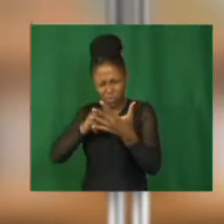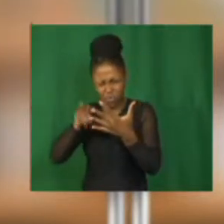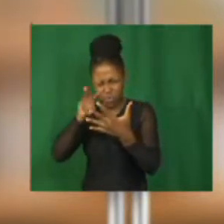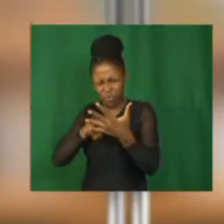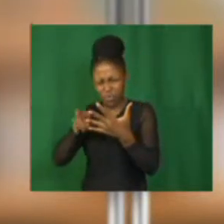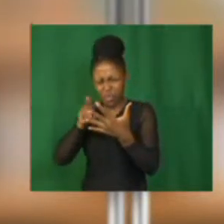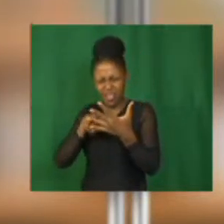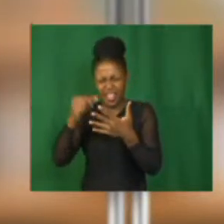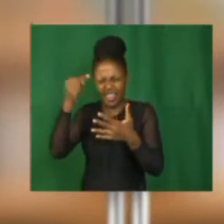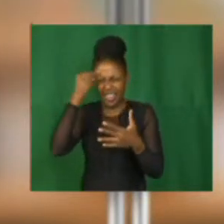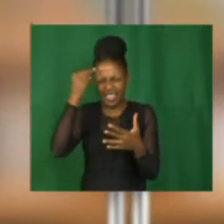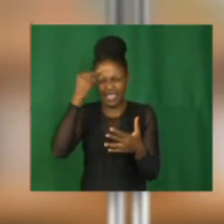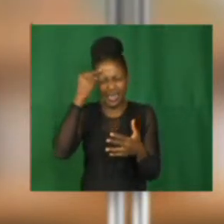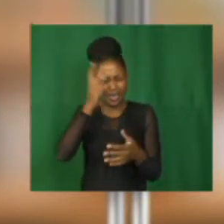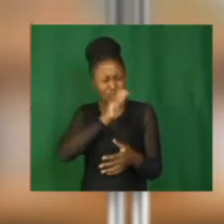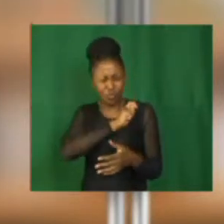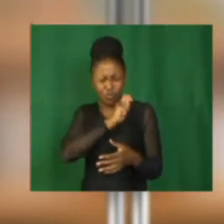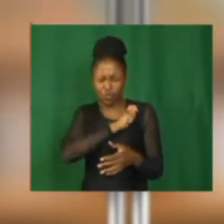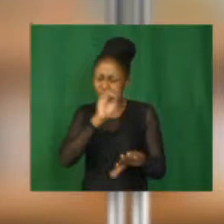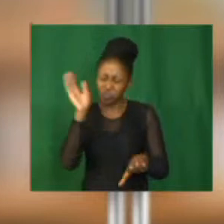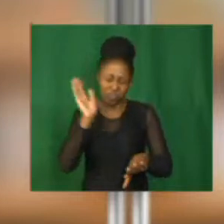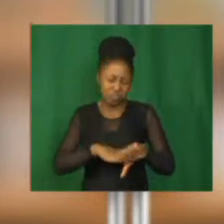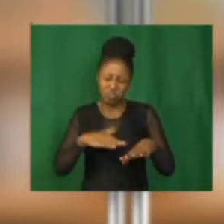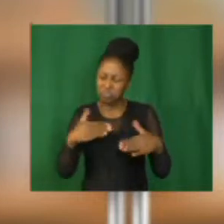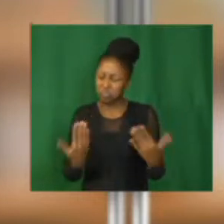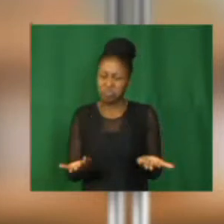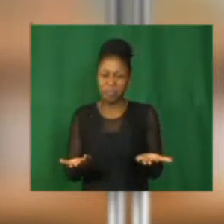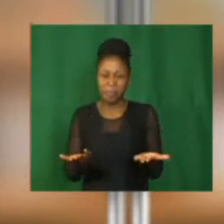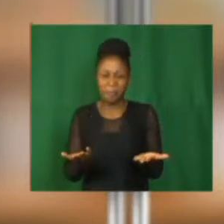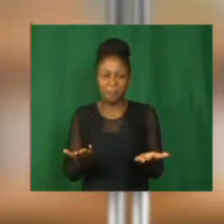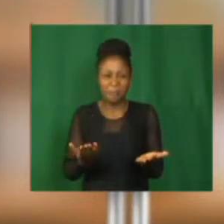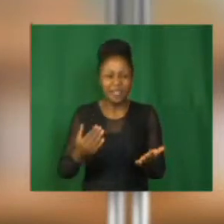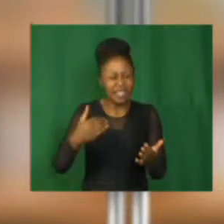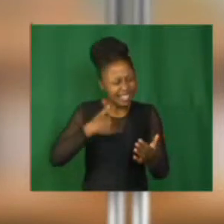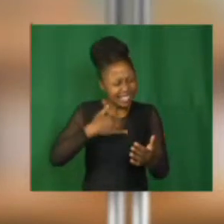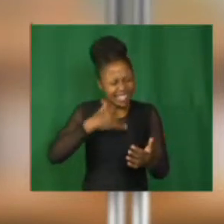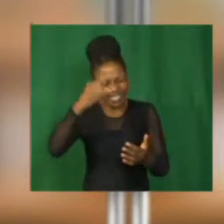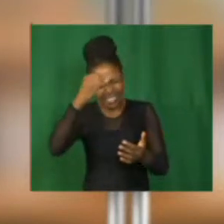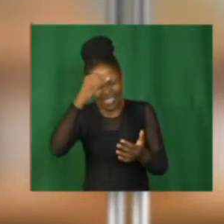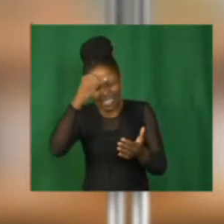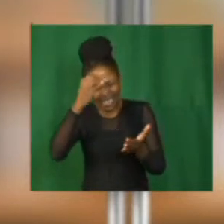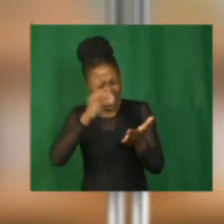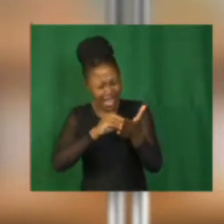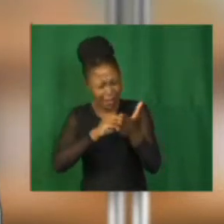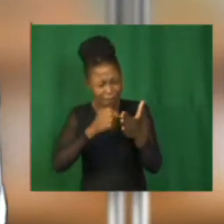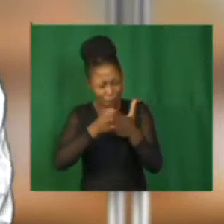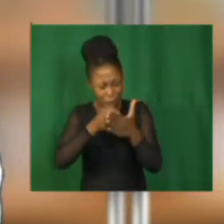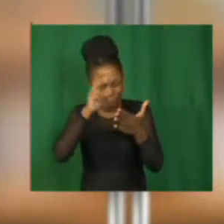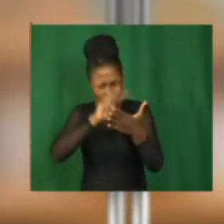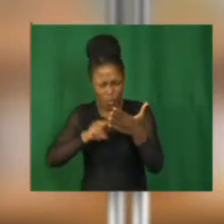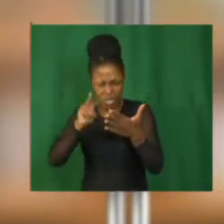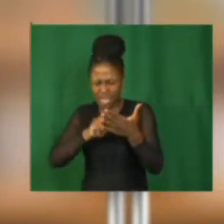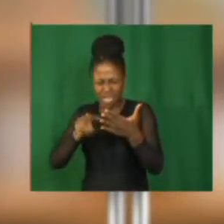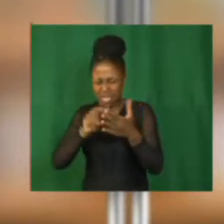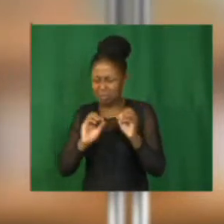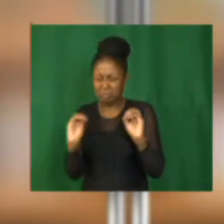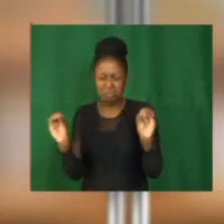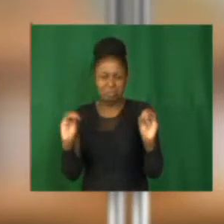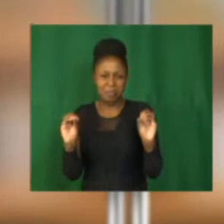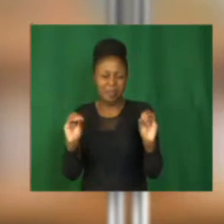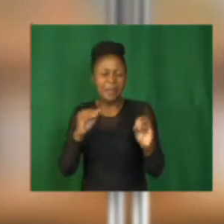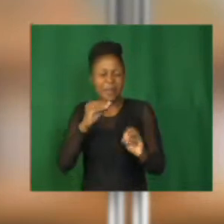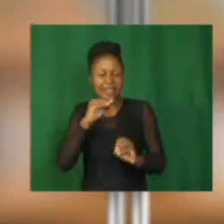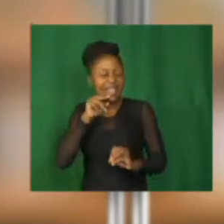with understanding in most of the time. The ability in us is not there to read. Hence the need for one to teach you how